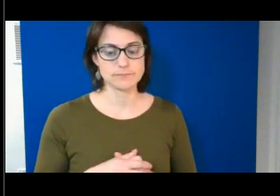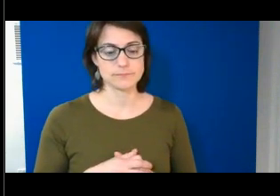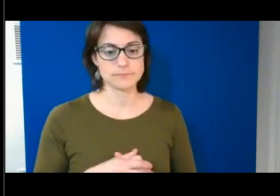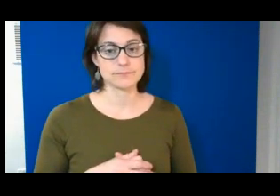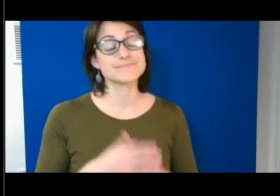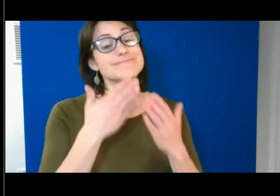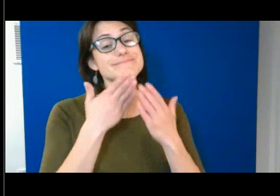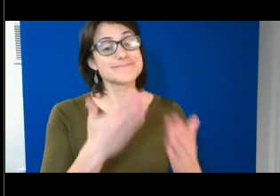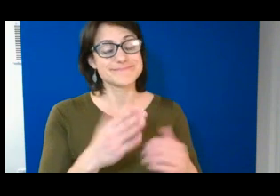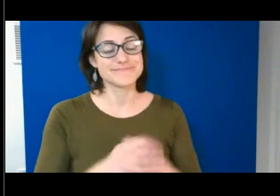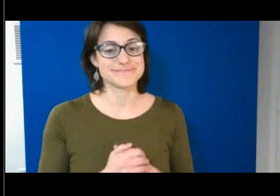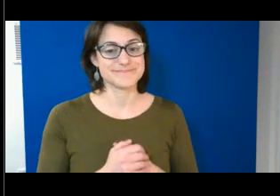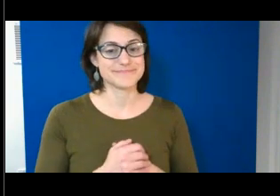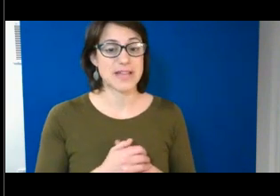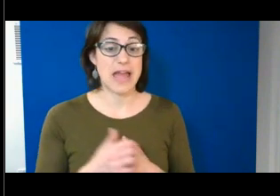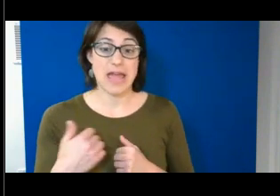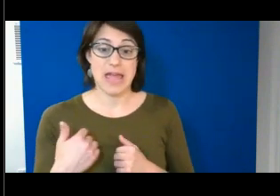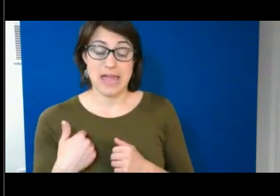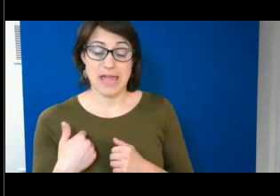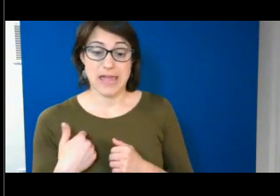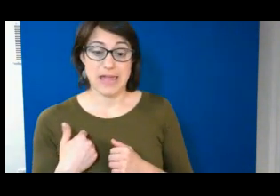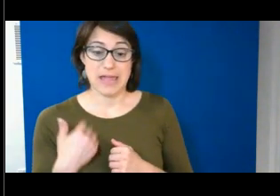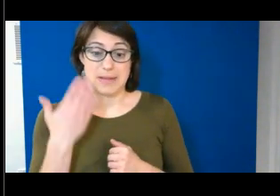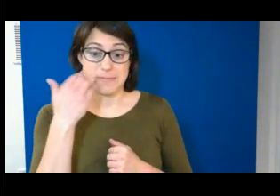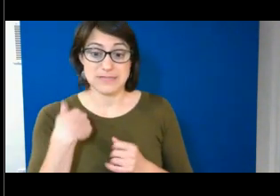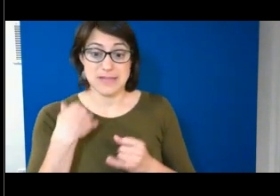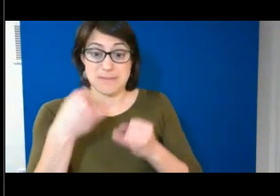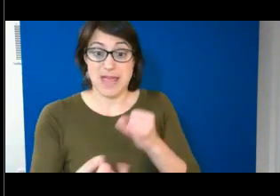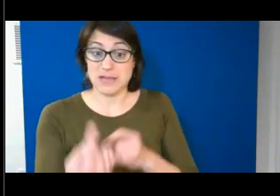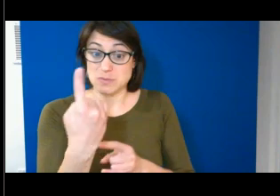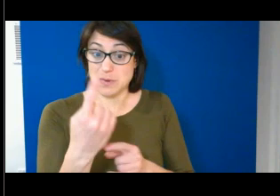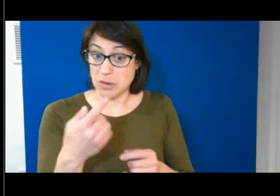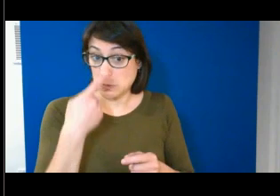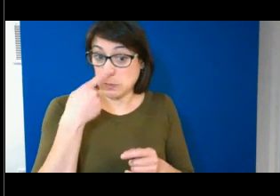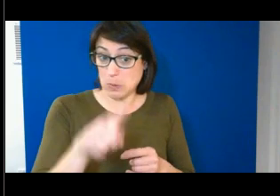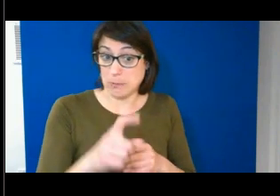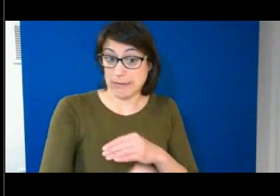Thank you. Since I'm the last one, could I get more time?